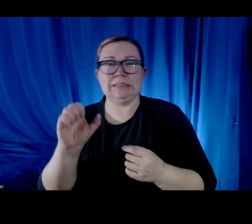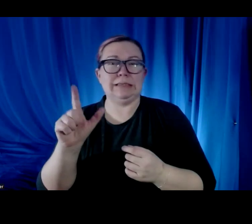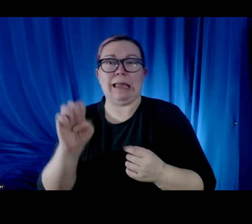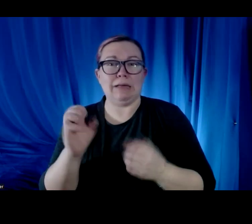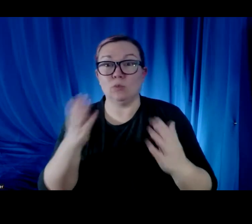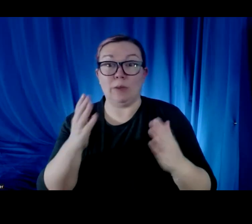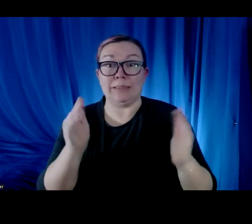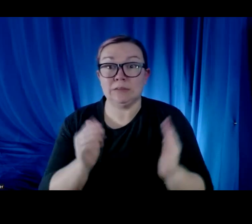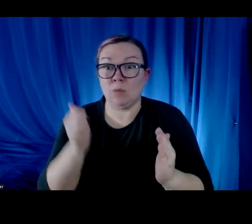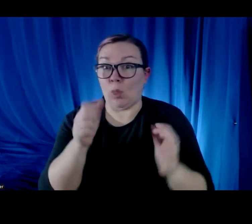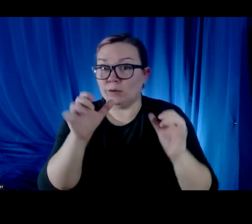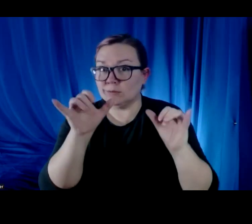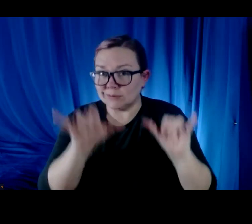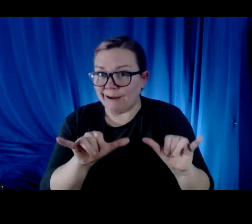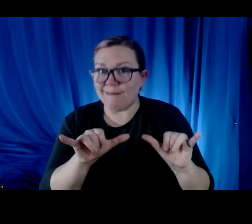um,